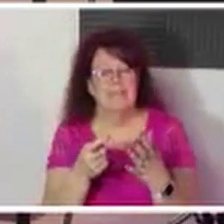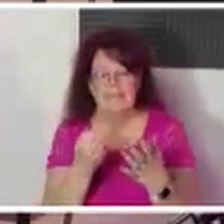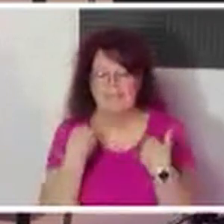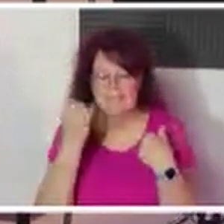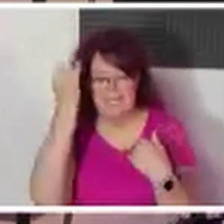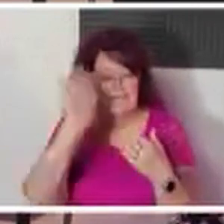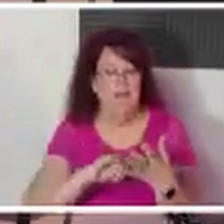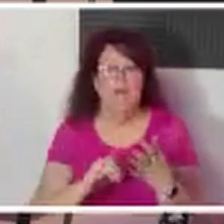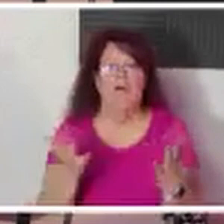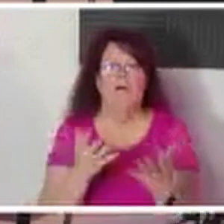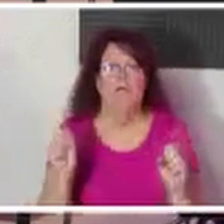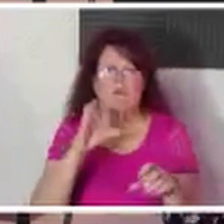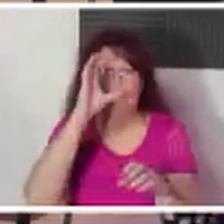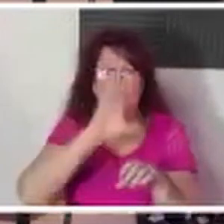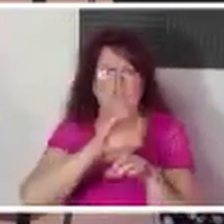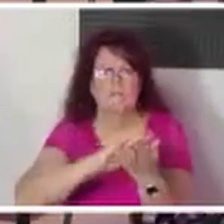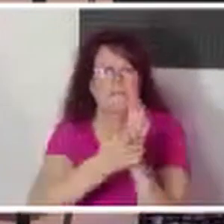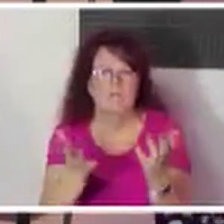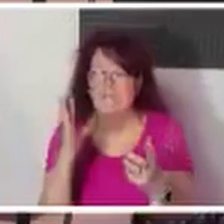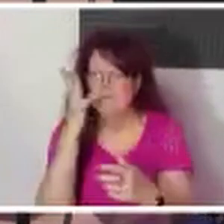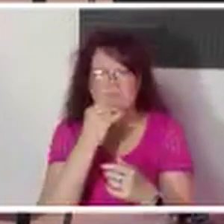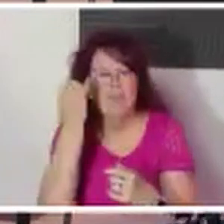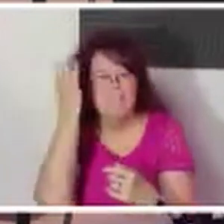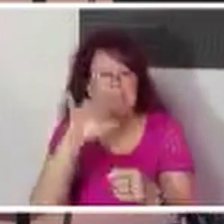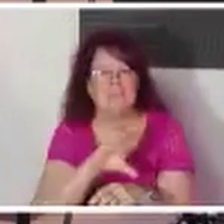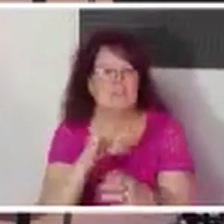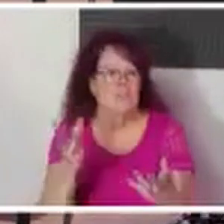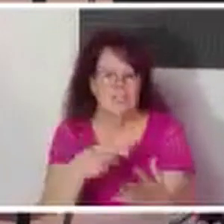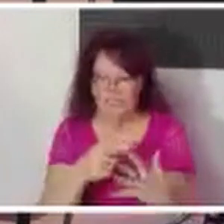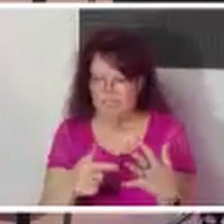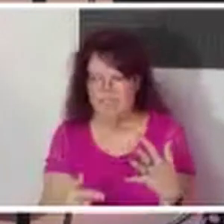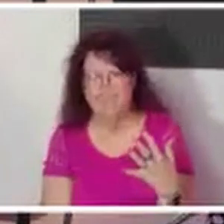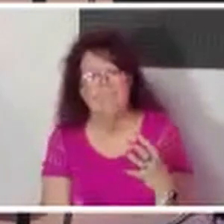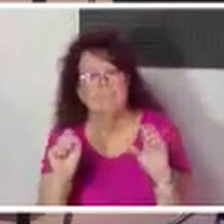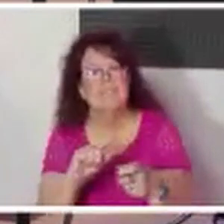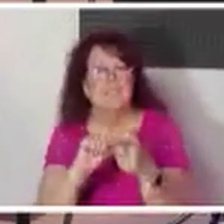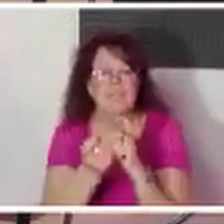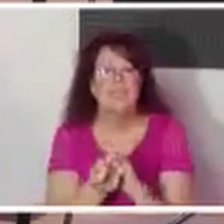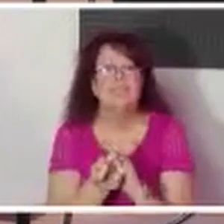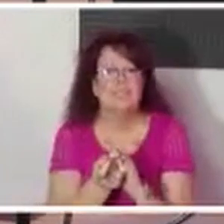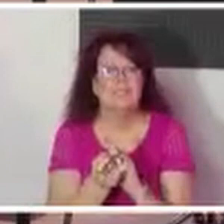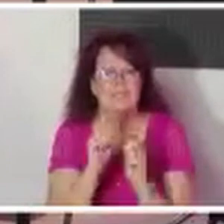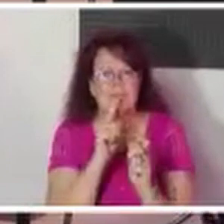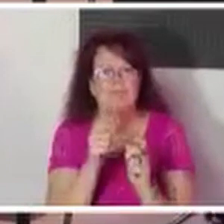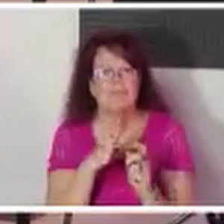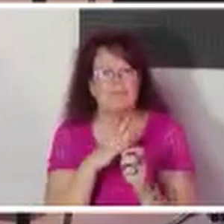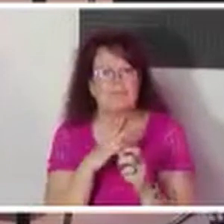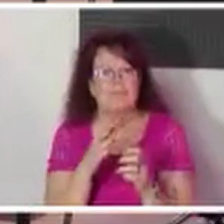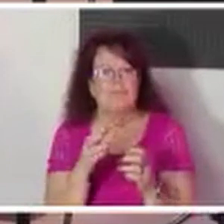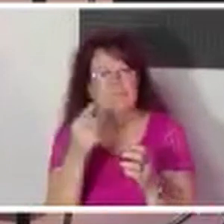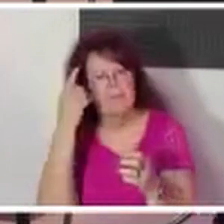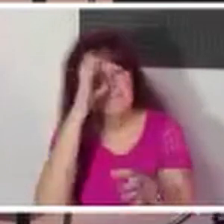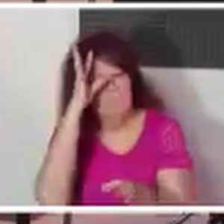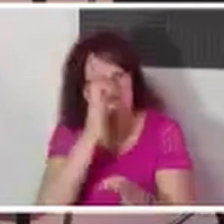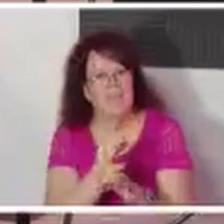like, oh, but what could the church be? And what is this beautiful idea of the church? And what could that look like? And really holding on to that faith and these people